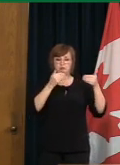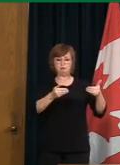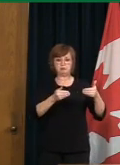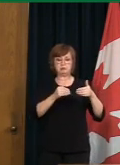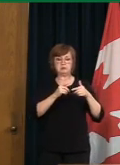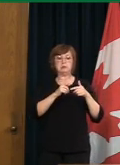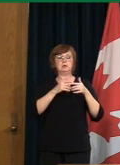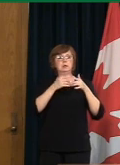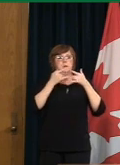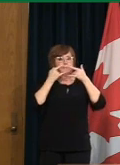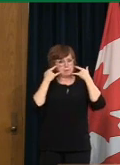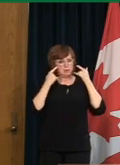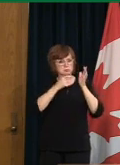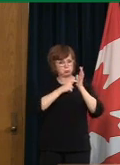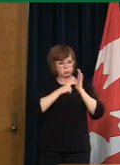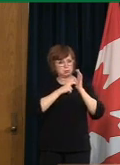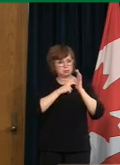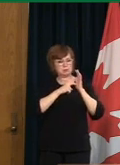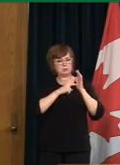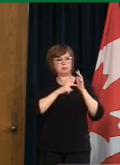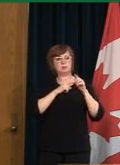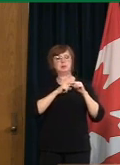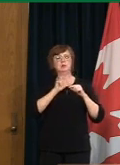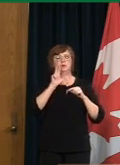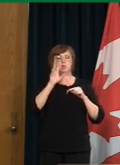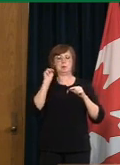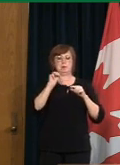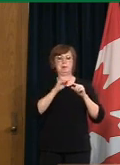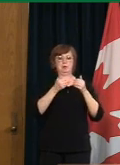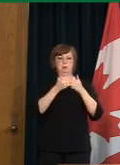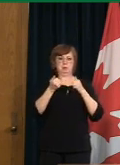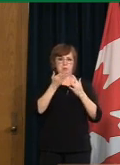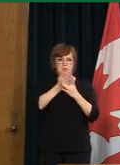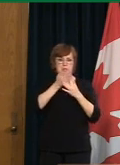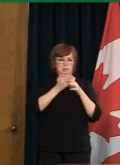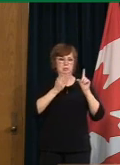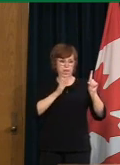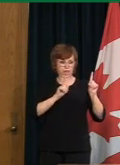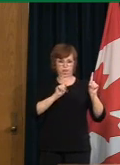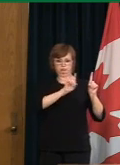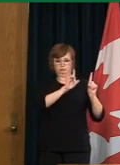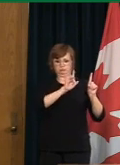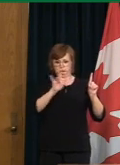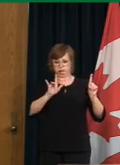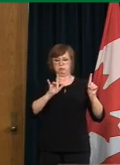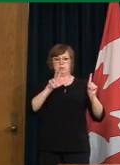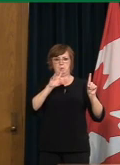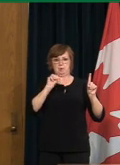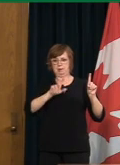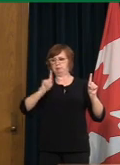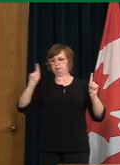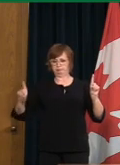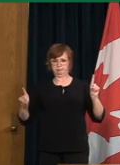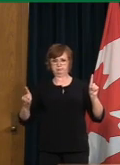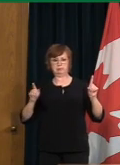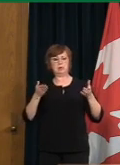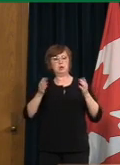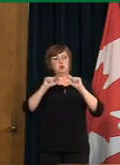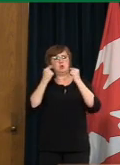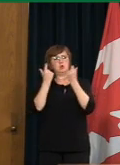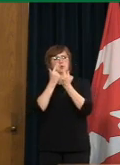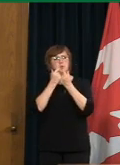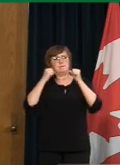distance between the participants. Group fitness activities and classes are limited to no more than 8